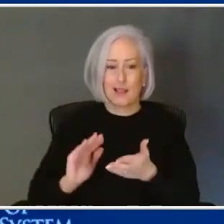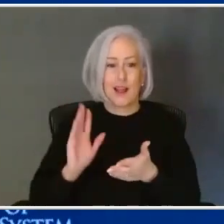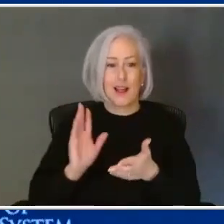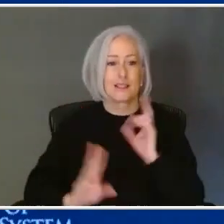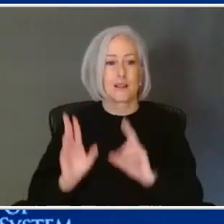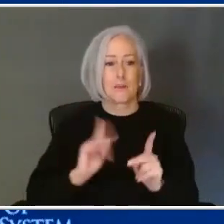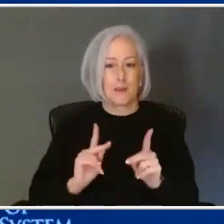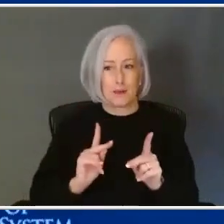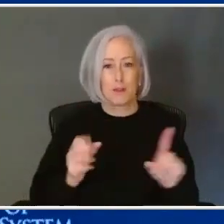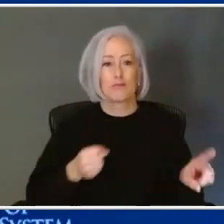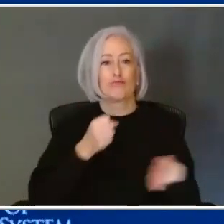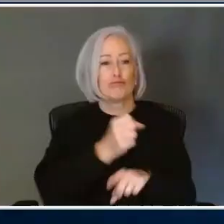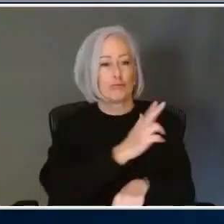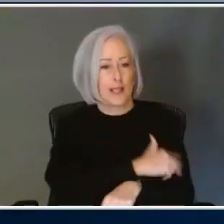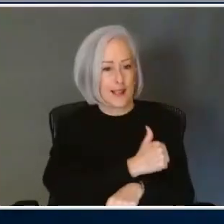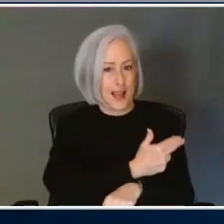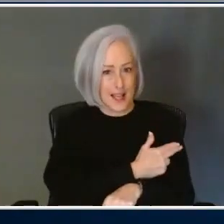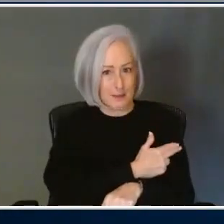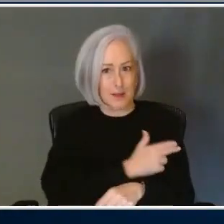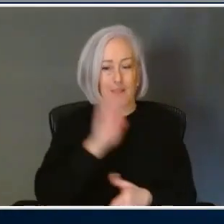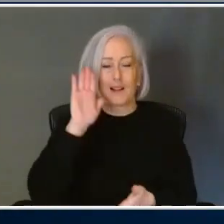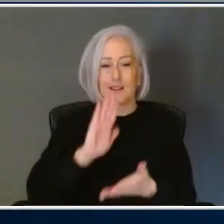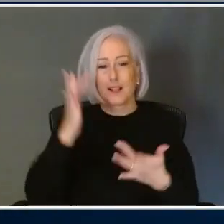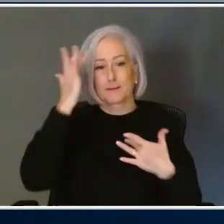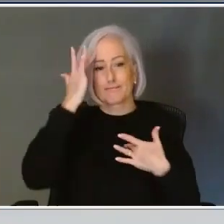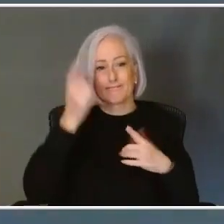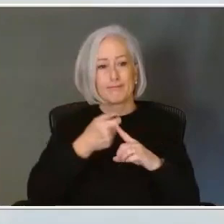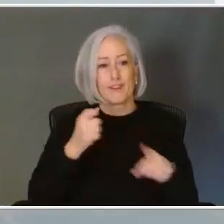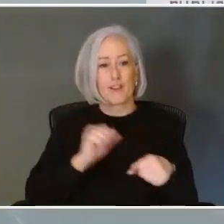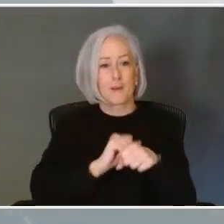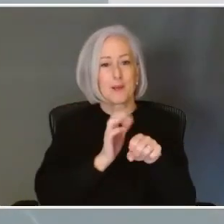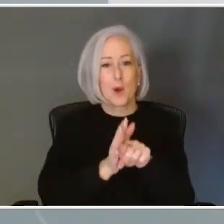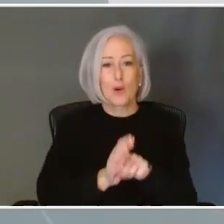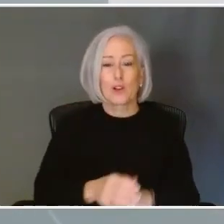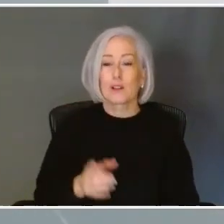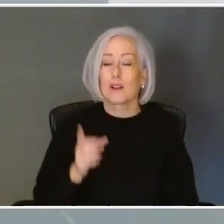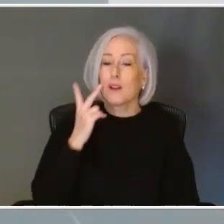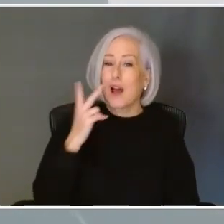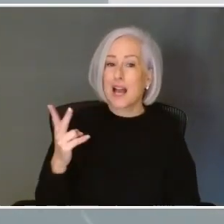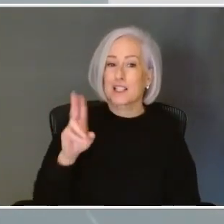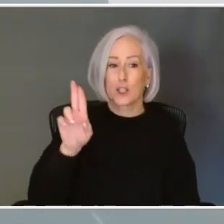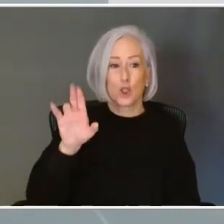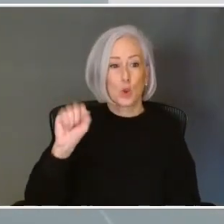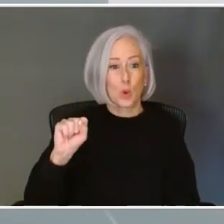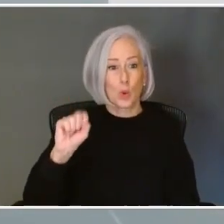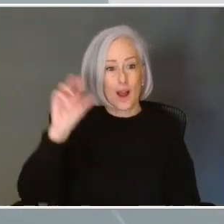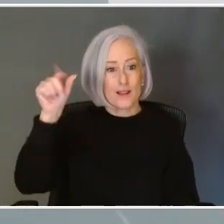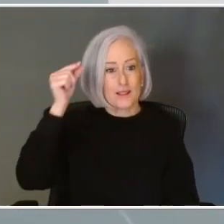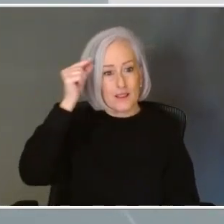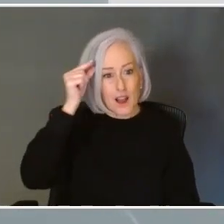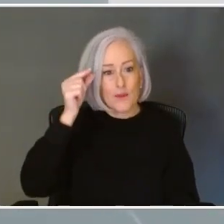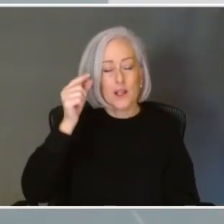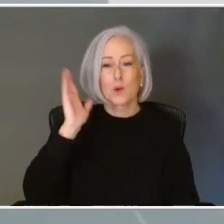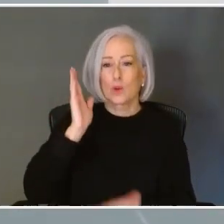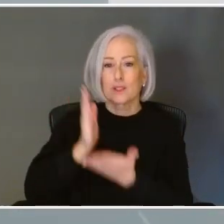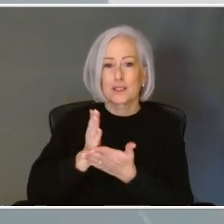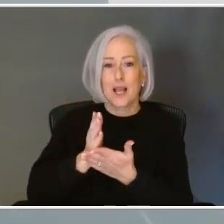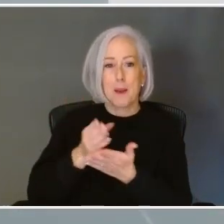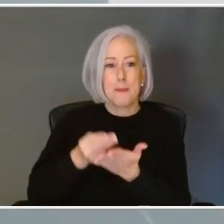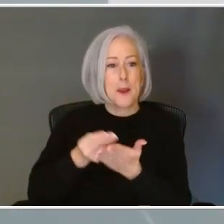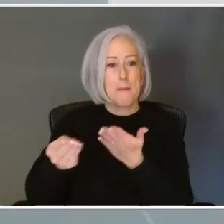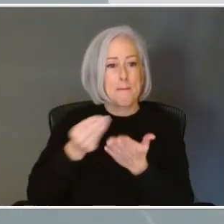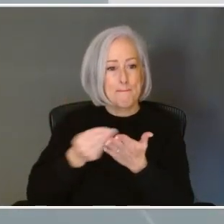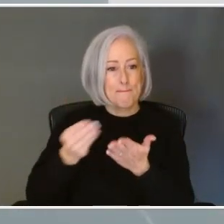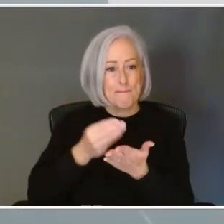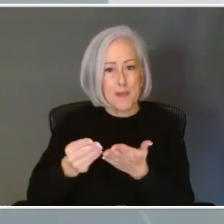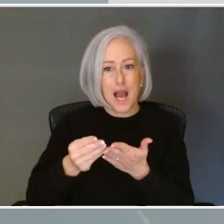is always going to be better. All right, Doc Hawk, headline for you this morning. U.S. government going to stop buying COVID vaccines directly from companies